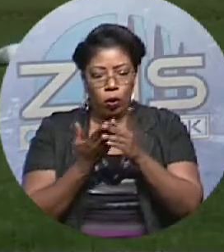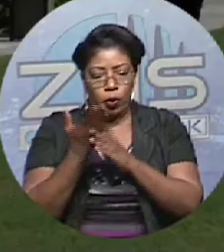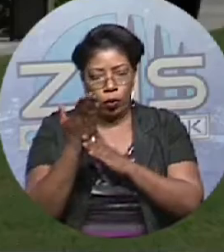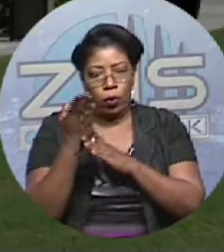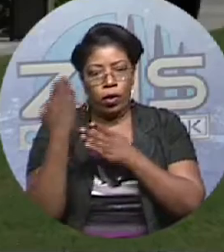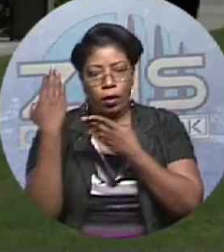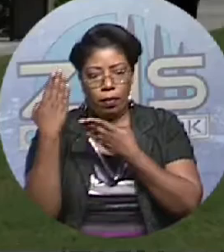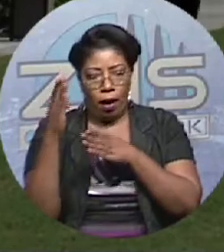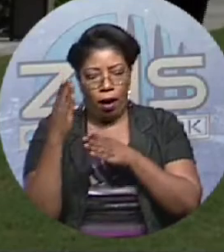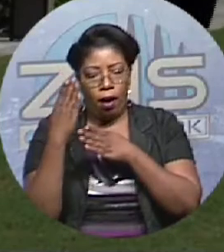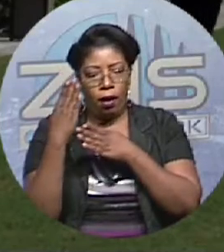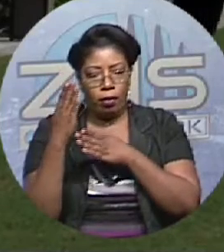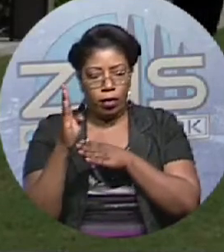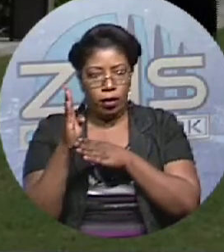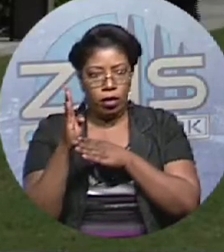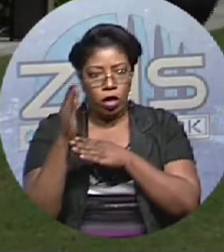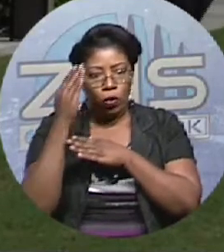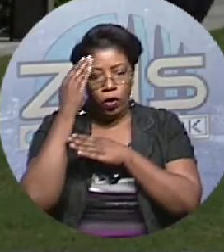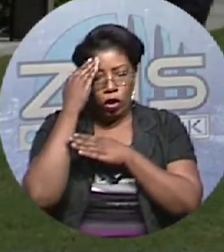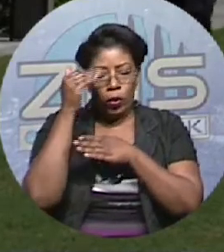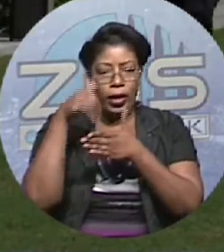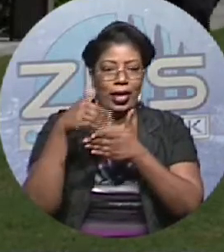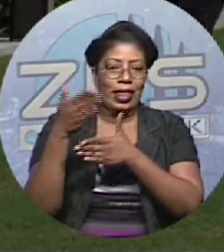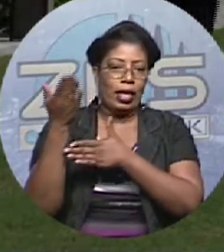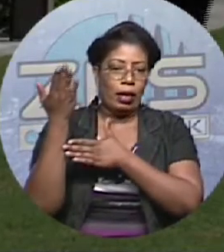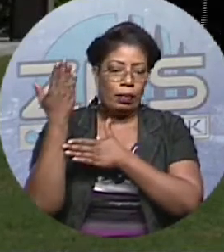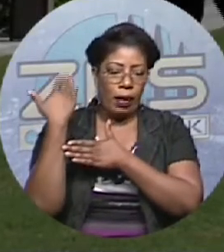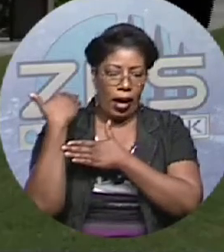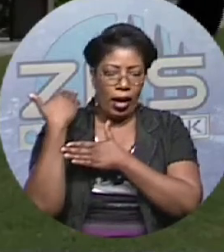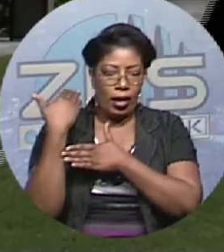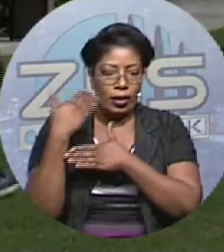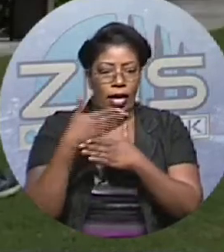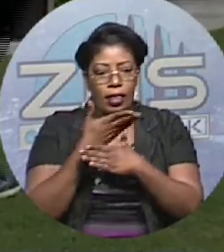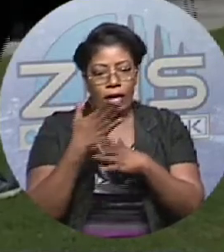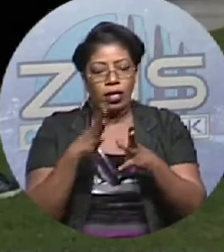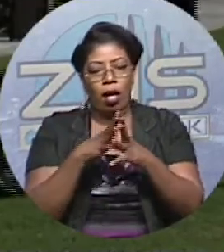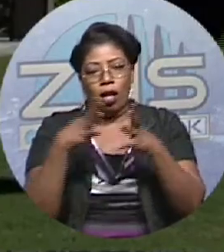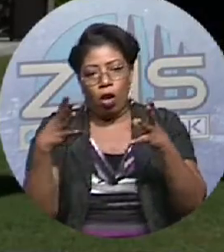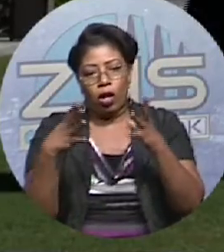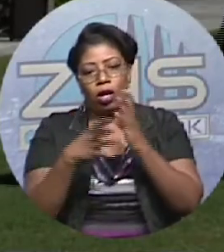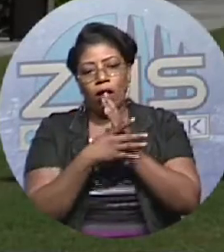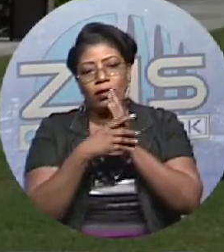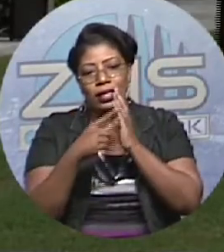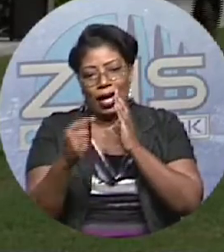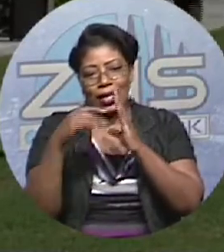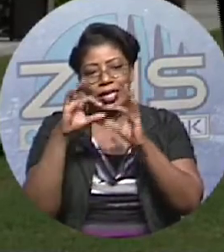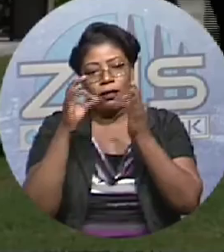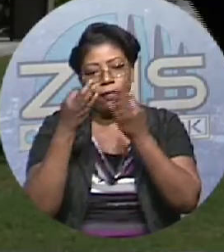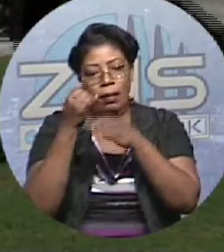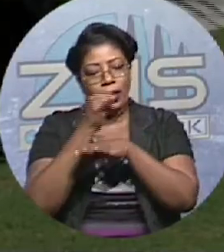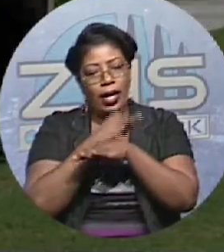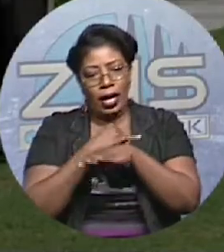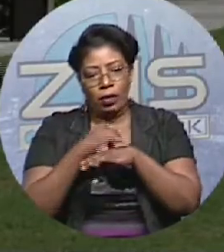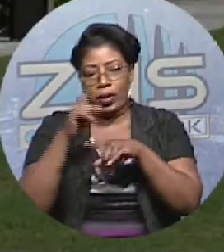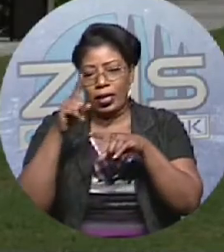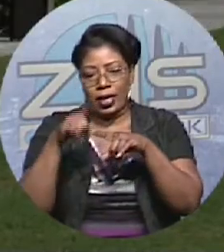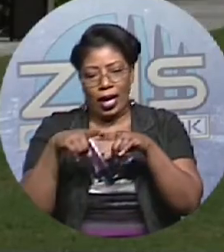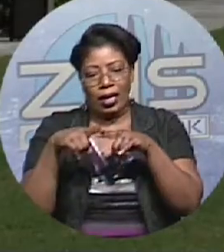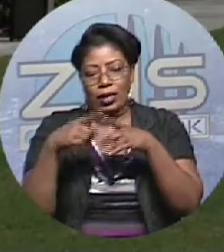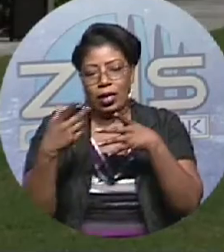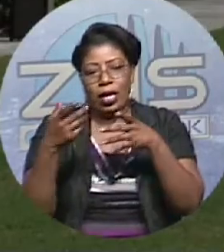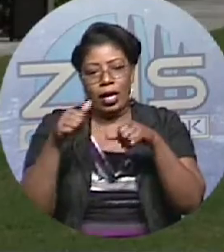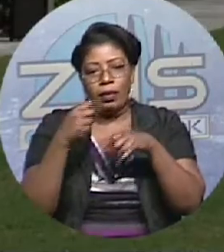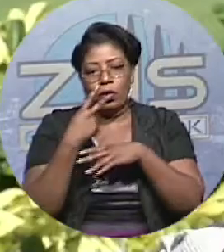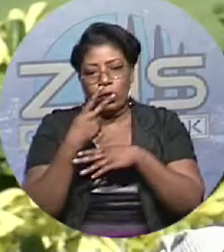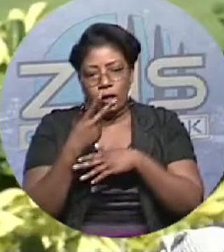And we know too that in the past and even now, there's still a lot of talent in the family islands that we don't even get to see. So this will